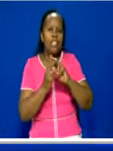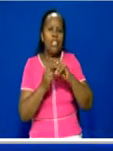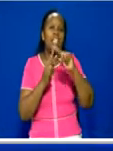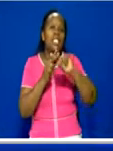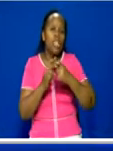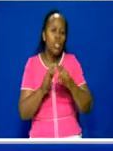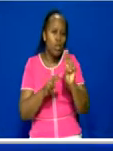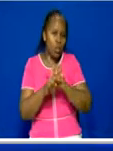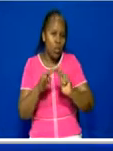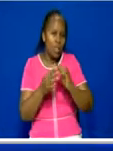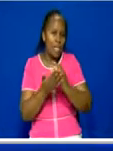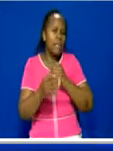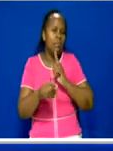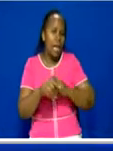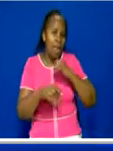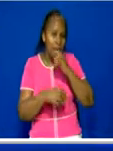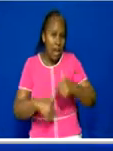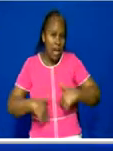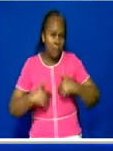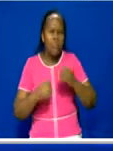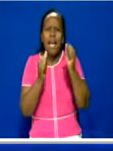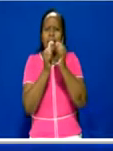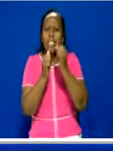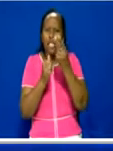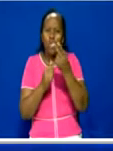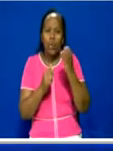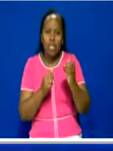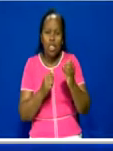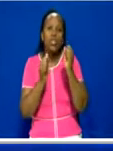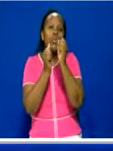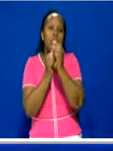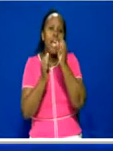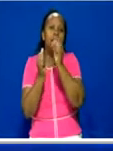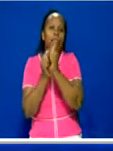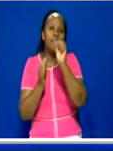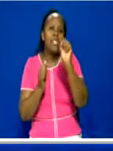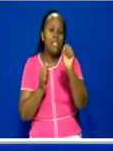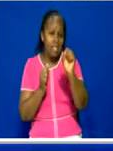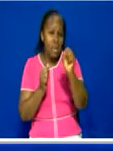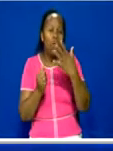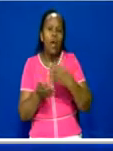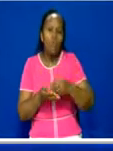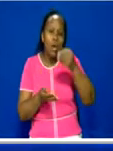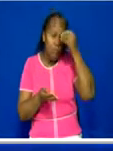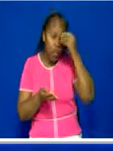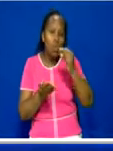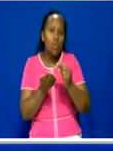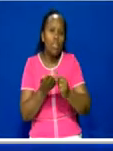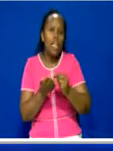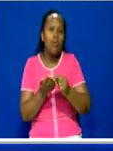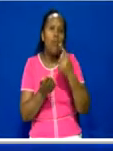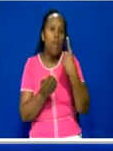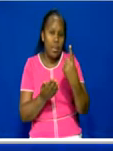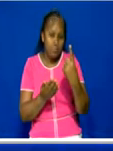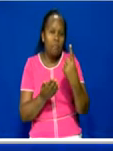use at some point. At 10:20 all the way to 10:50 a.m. we move to our grade 1